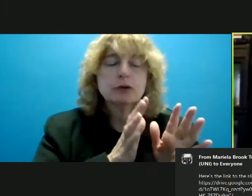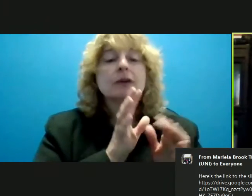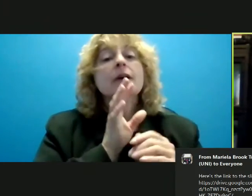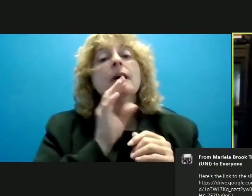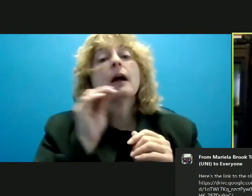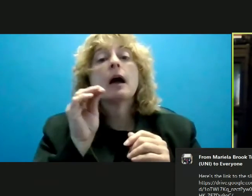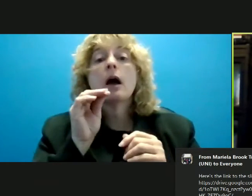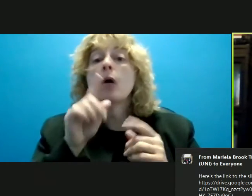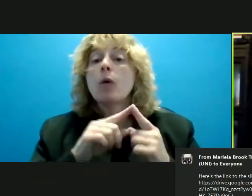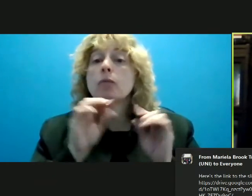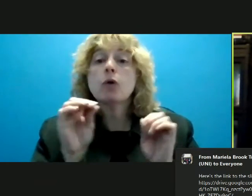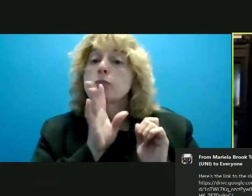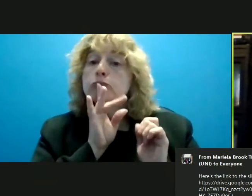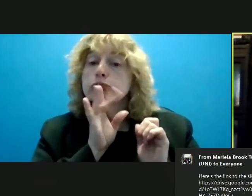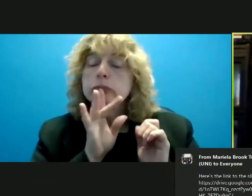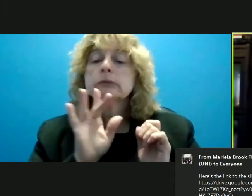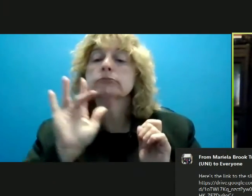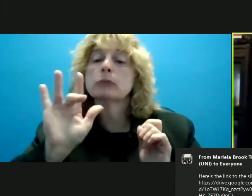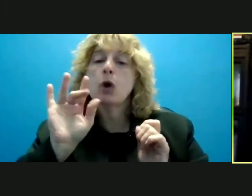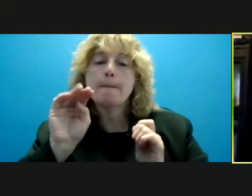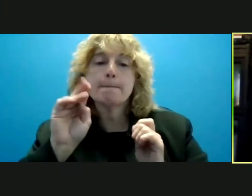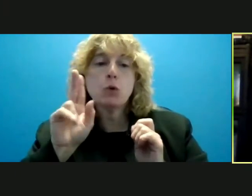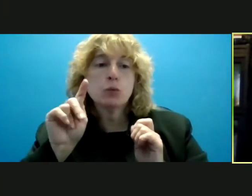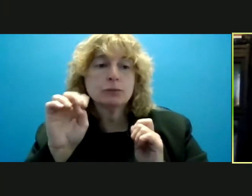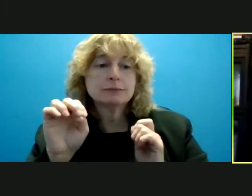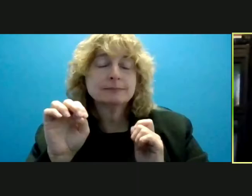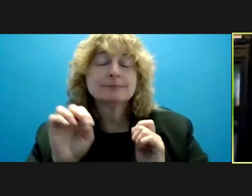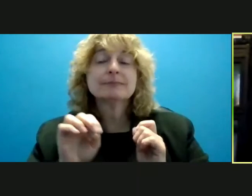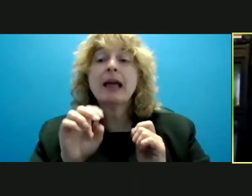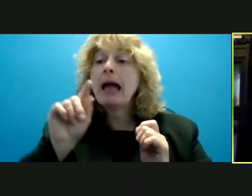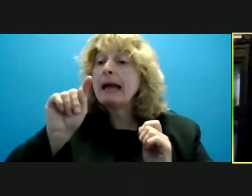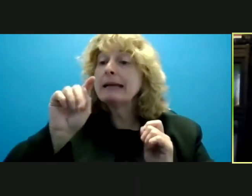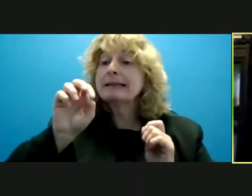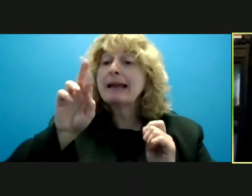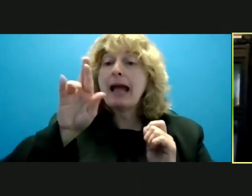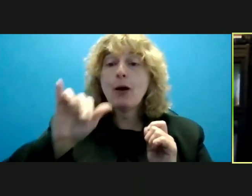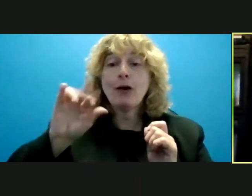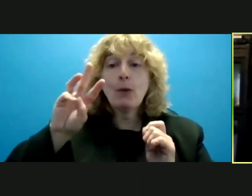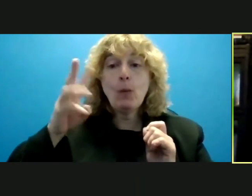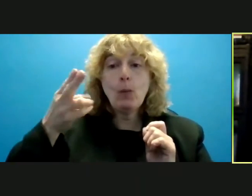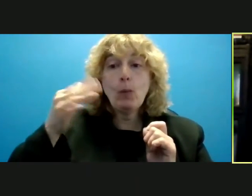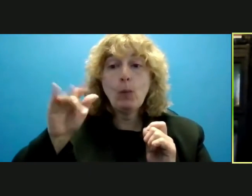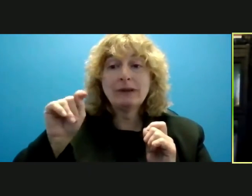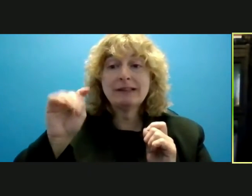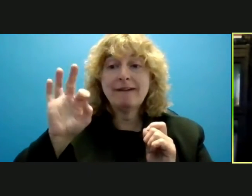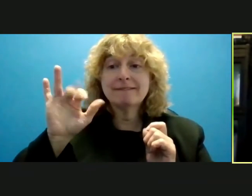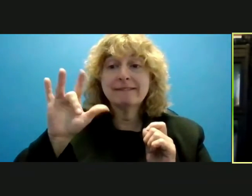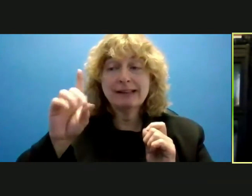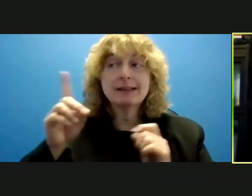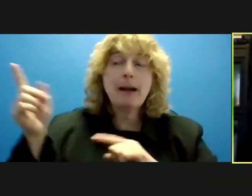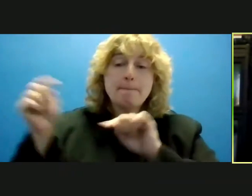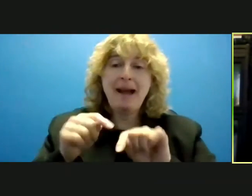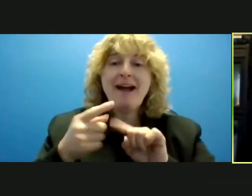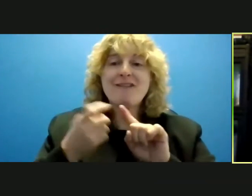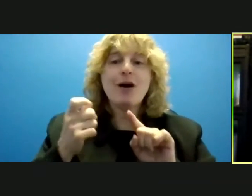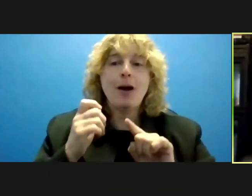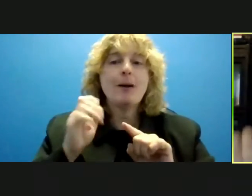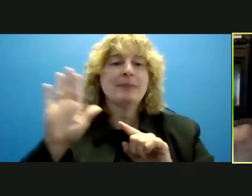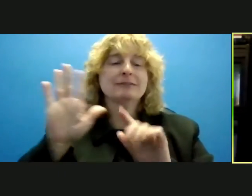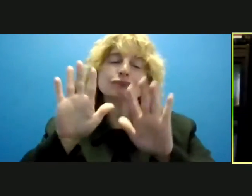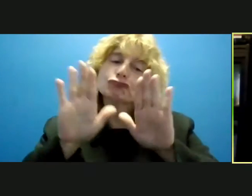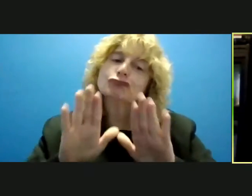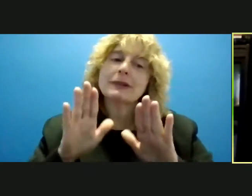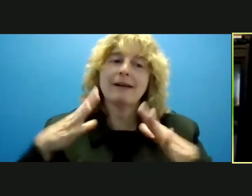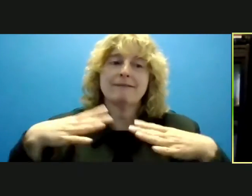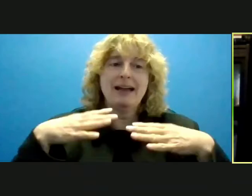fabulous vacation in Florida. And he is our timekeeper. So please keep your eye out for the chat.